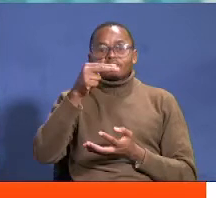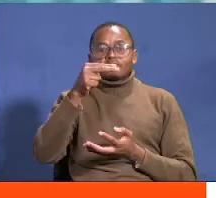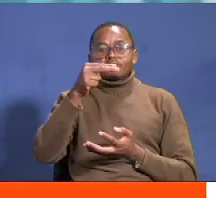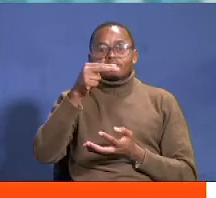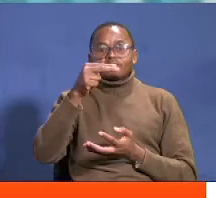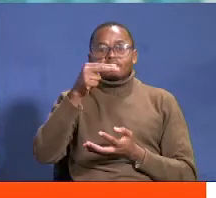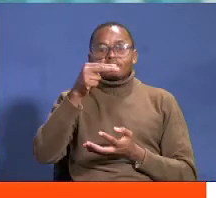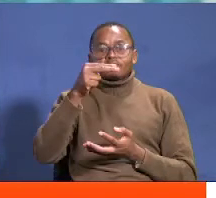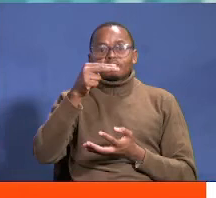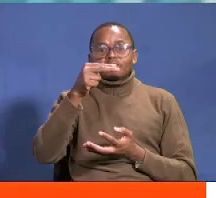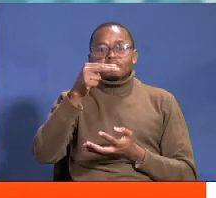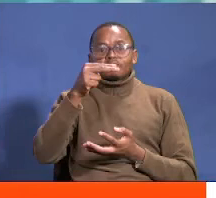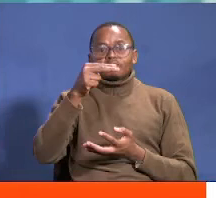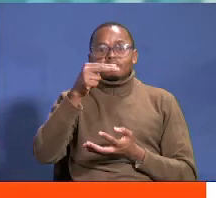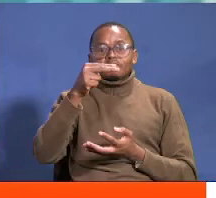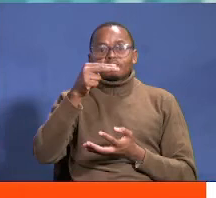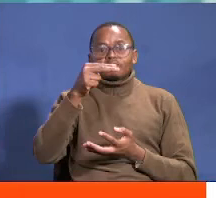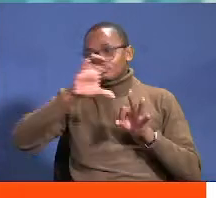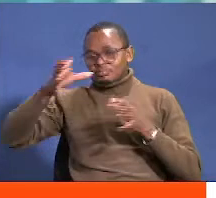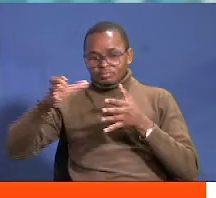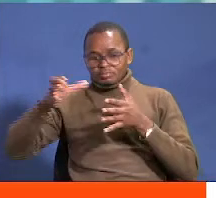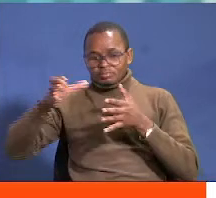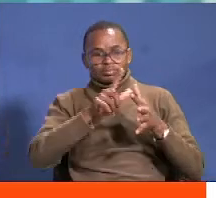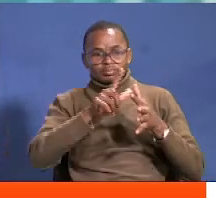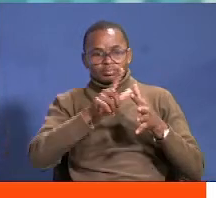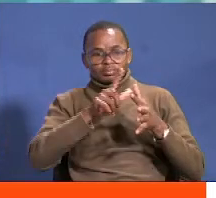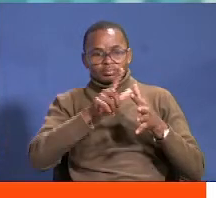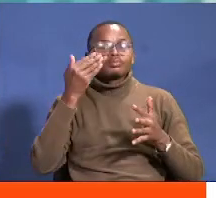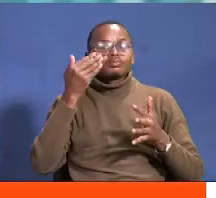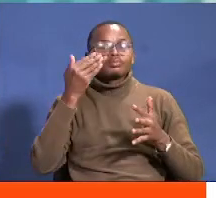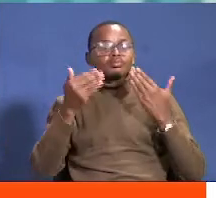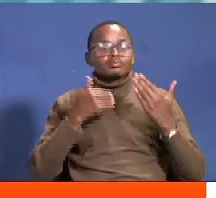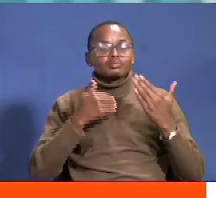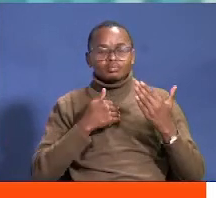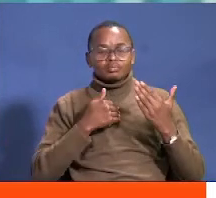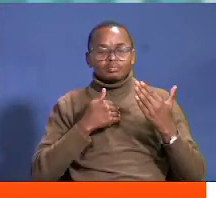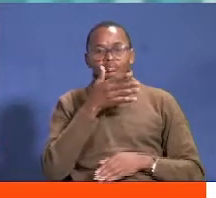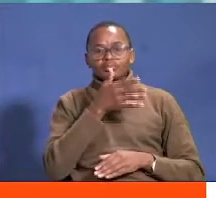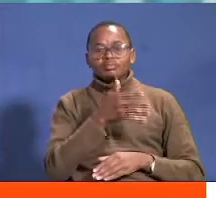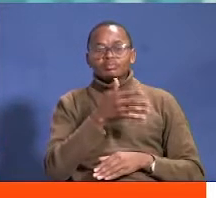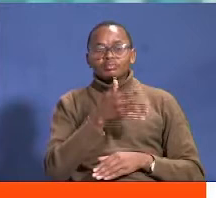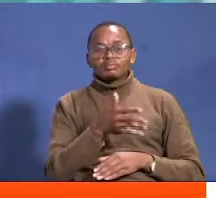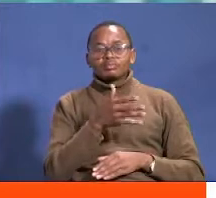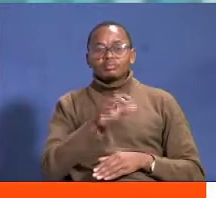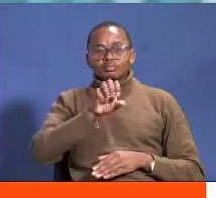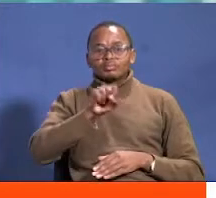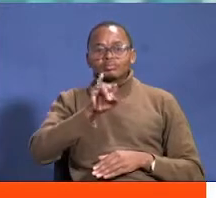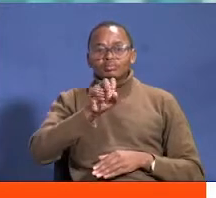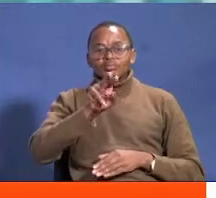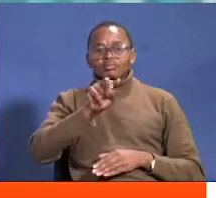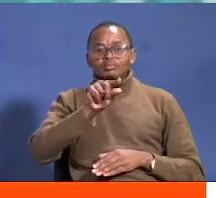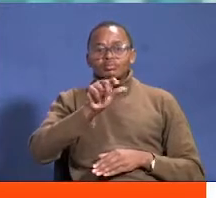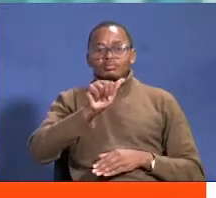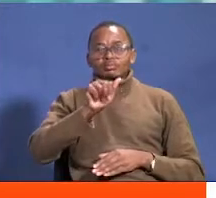Therefore, smart city is just one of the ways to support this. And then, like I told you, smart city is happening. It's there in Singapore. The other day I